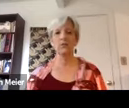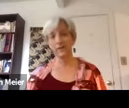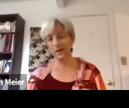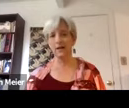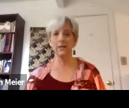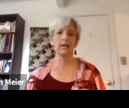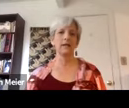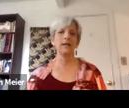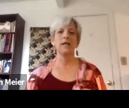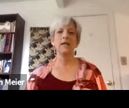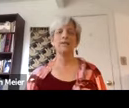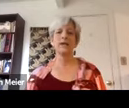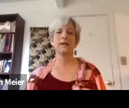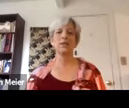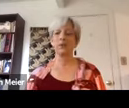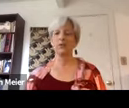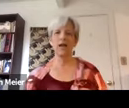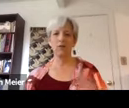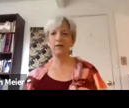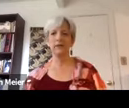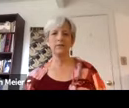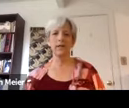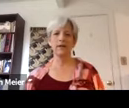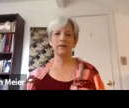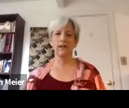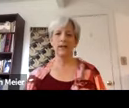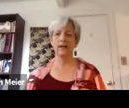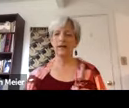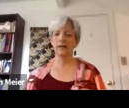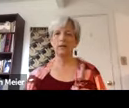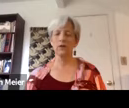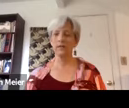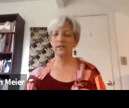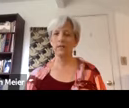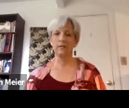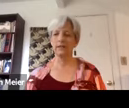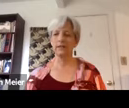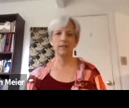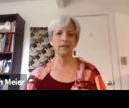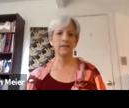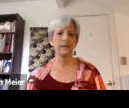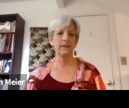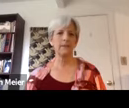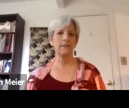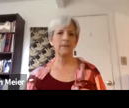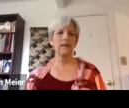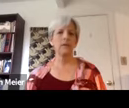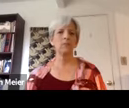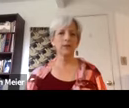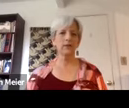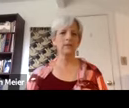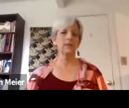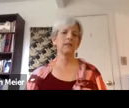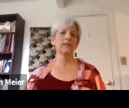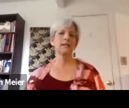about a quarter of the time, again, if they allege abuse at all, even without a cross claim of alienation.